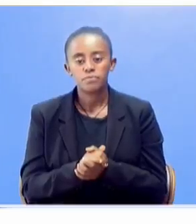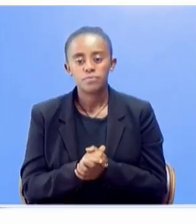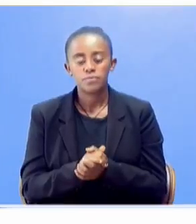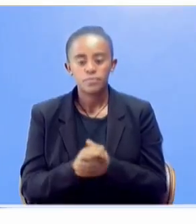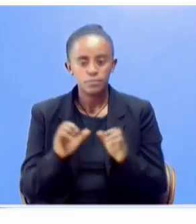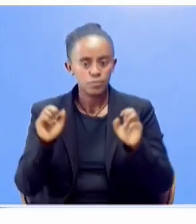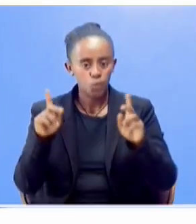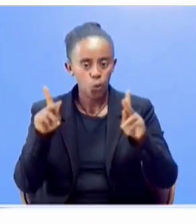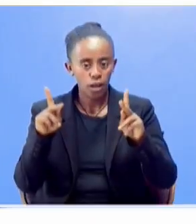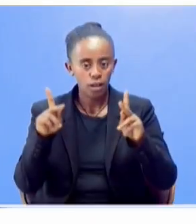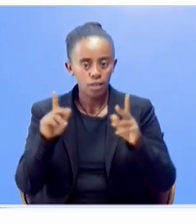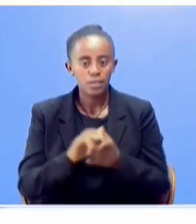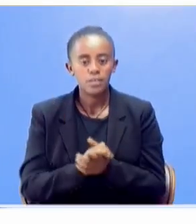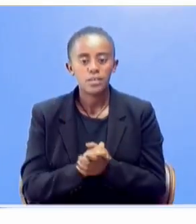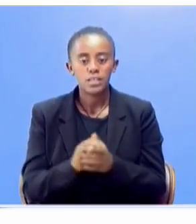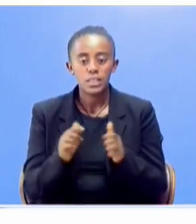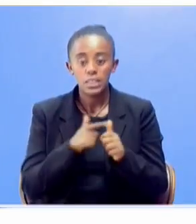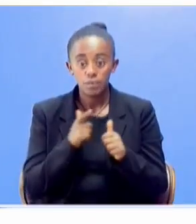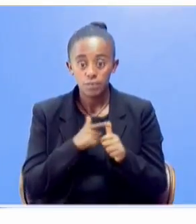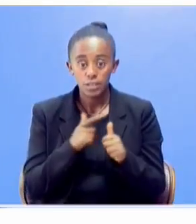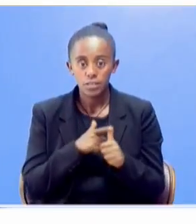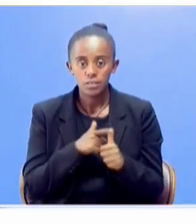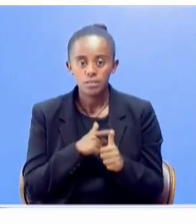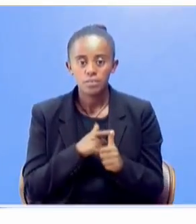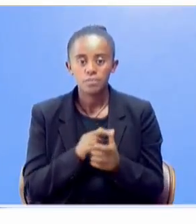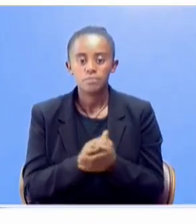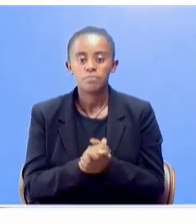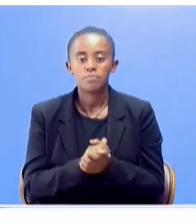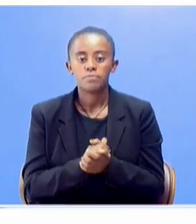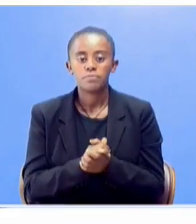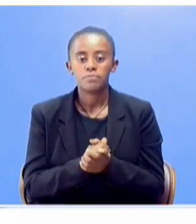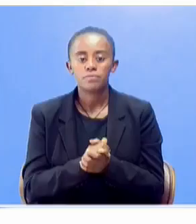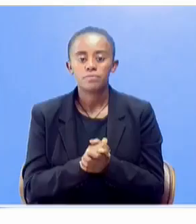Okay. The first one,